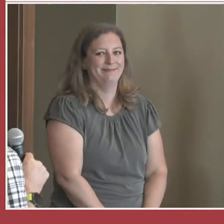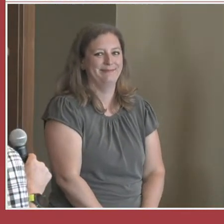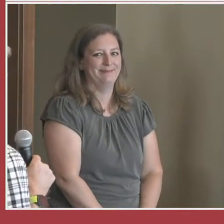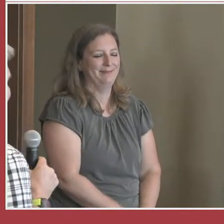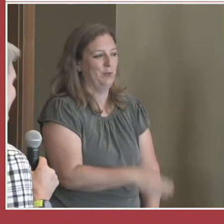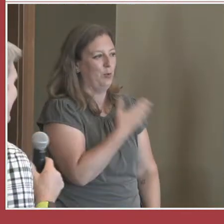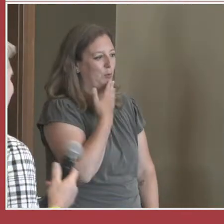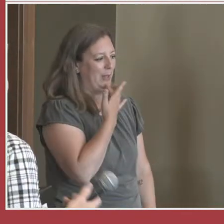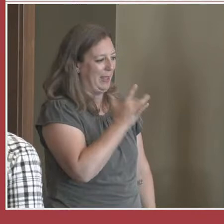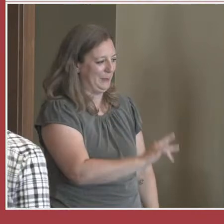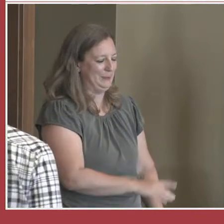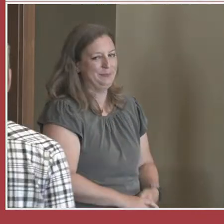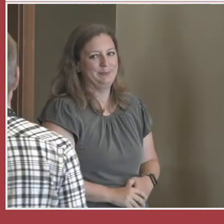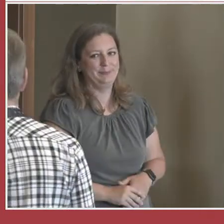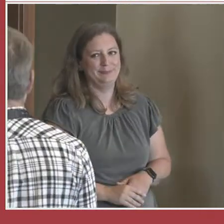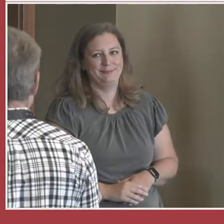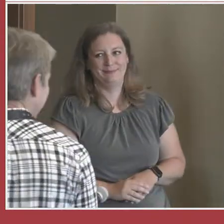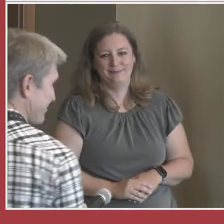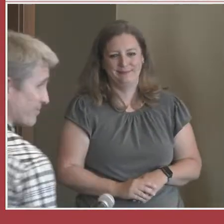luck to everyone.